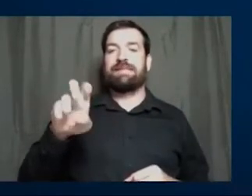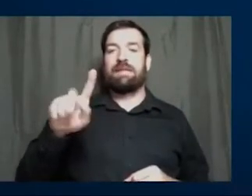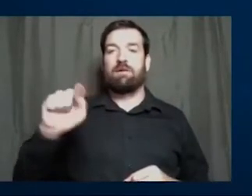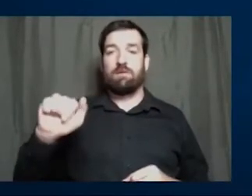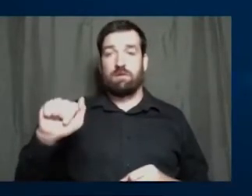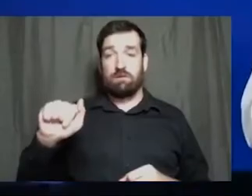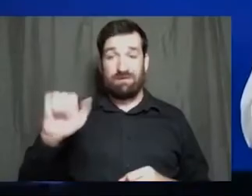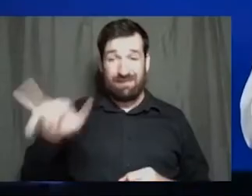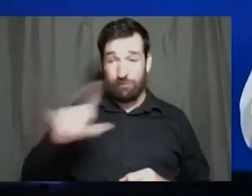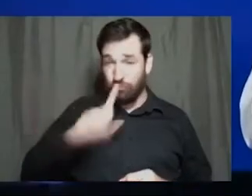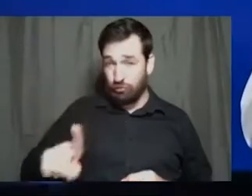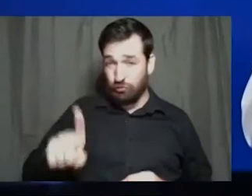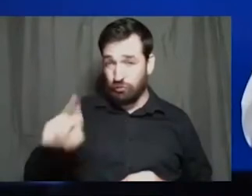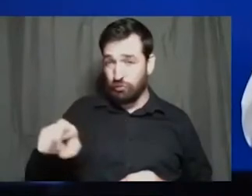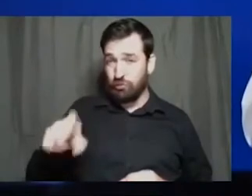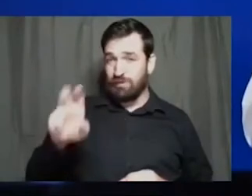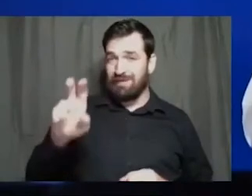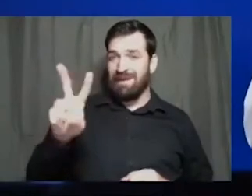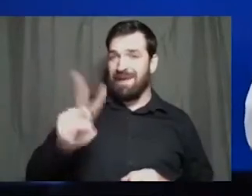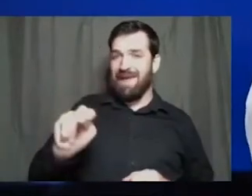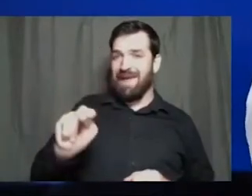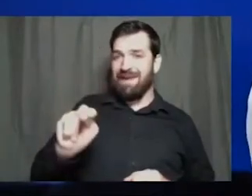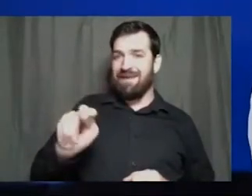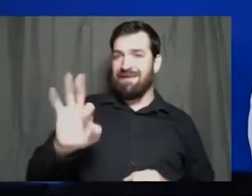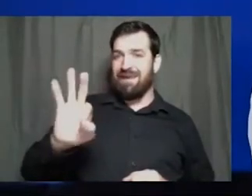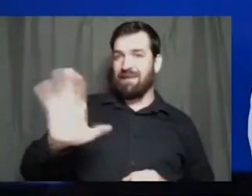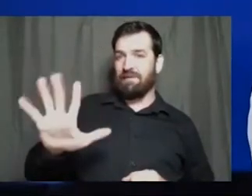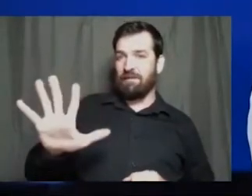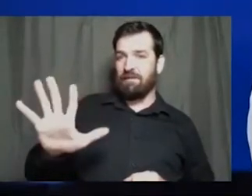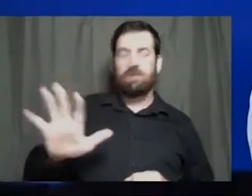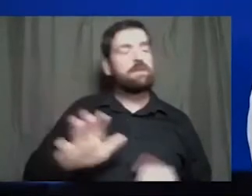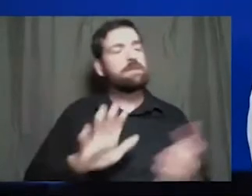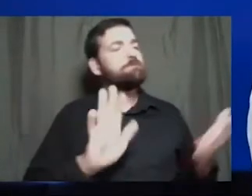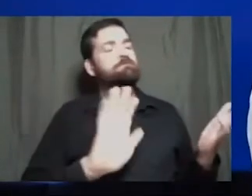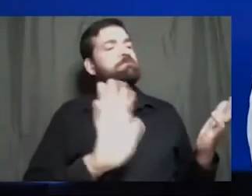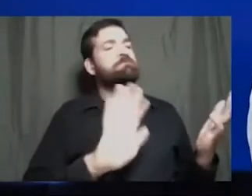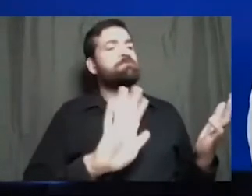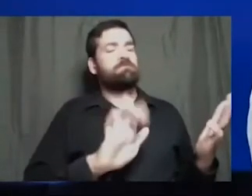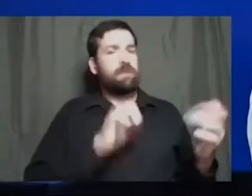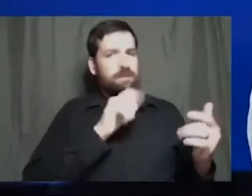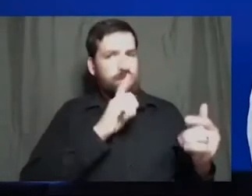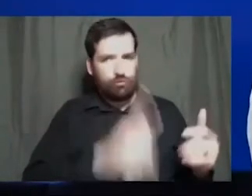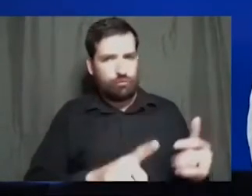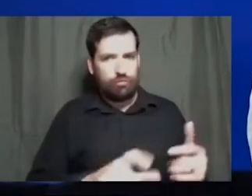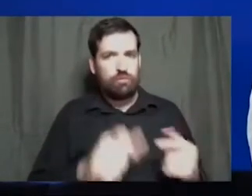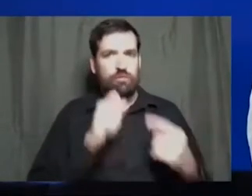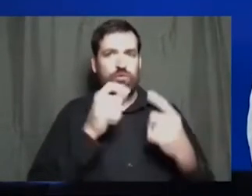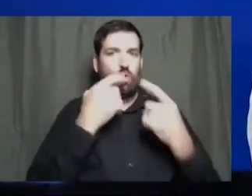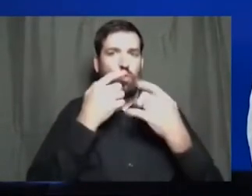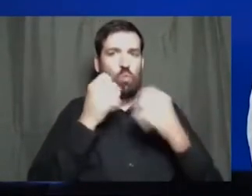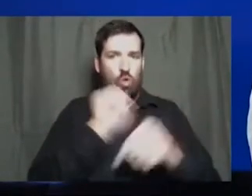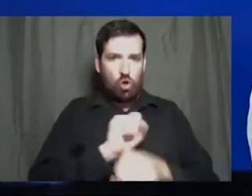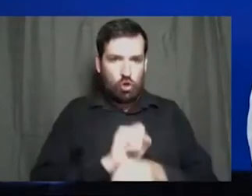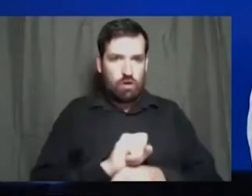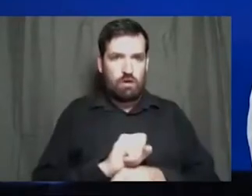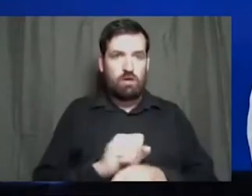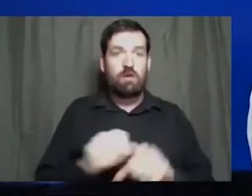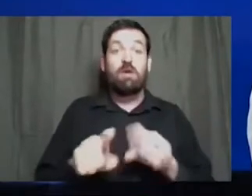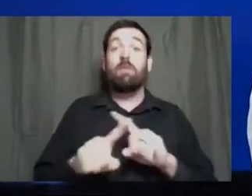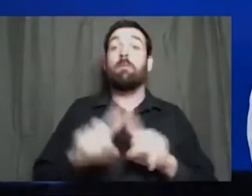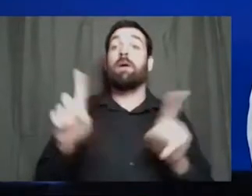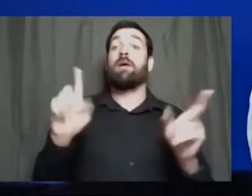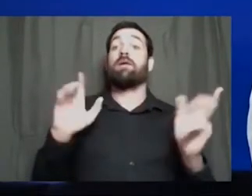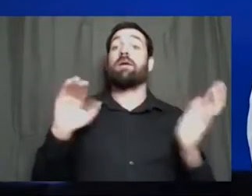I think what it was saying, it's not that they don't work. Yeah. That's not a true statement. It's that they don't work as well as they did with the original